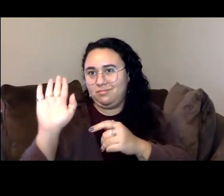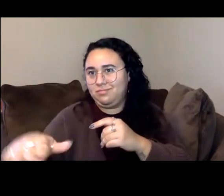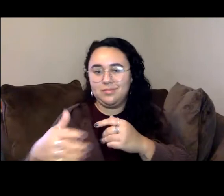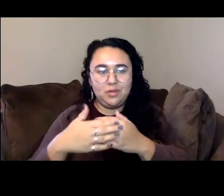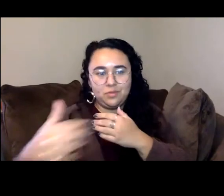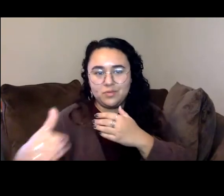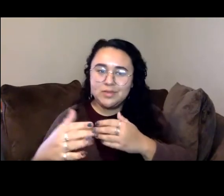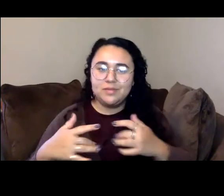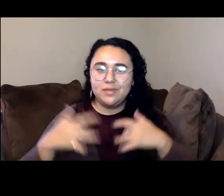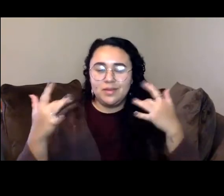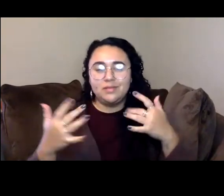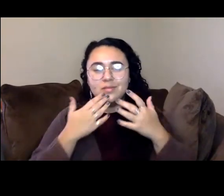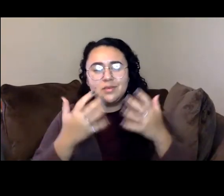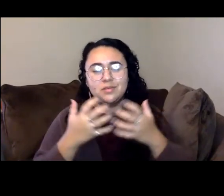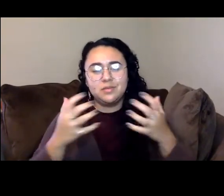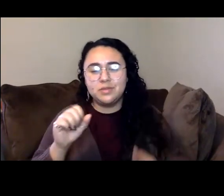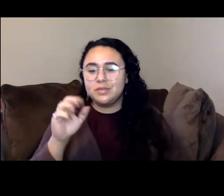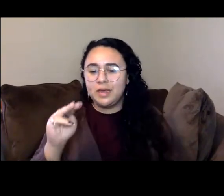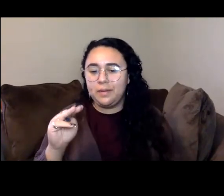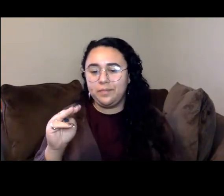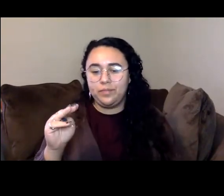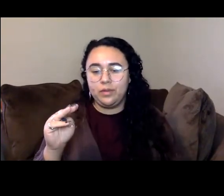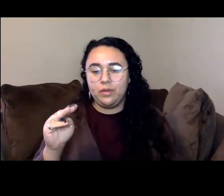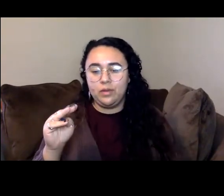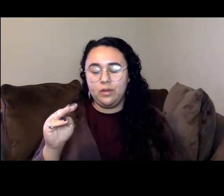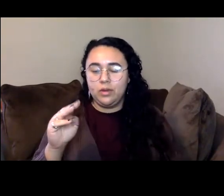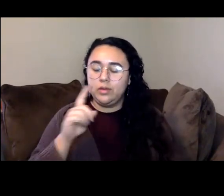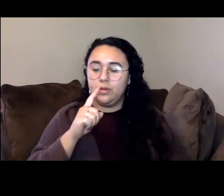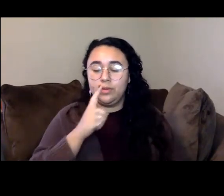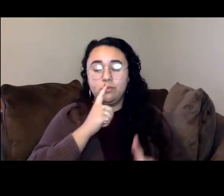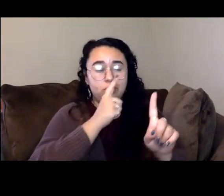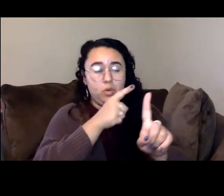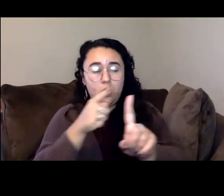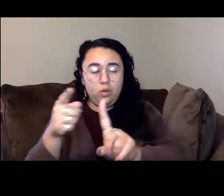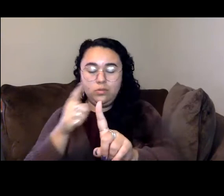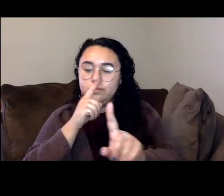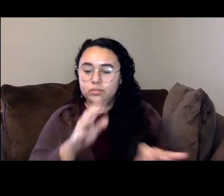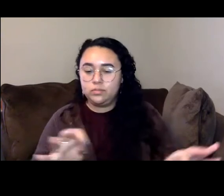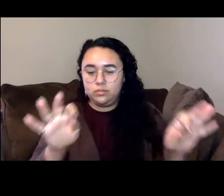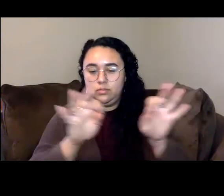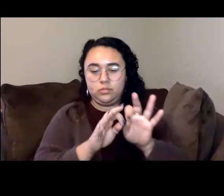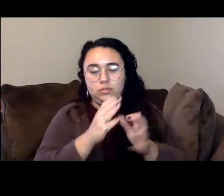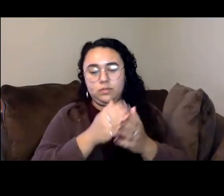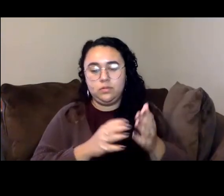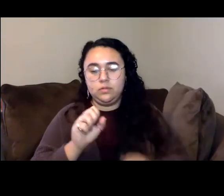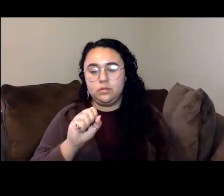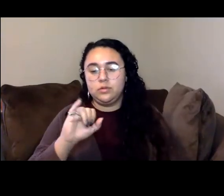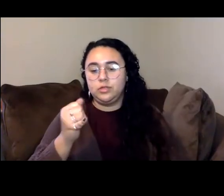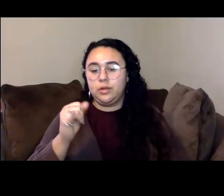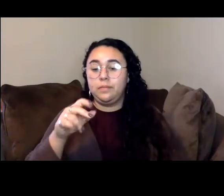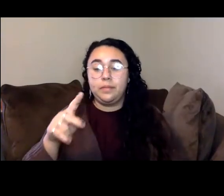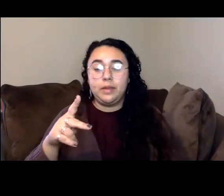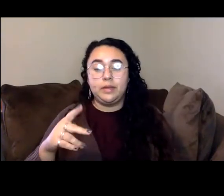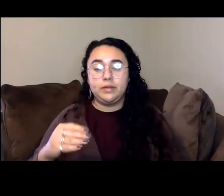Yeah, thank you so much, Sam. You just highlighted some really, really important aspects of the SJP spirit and community.